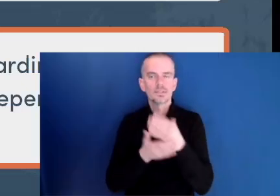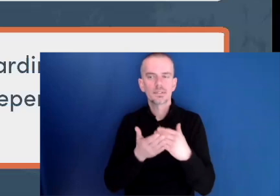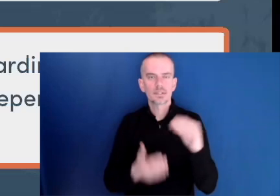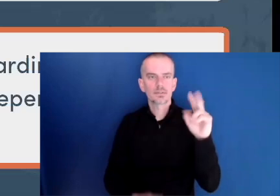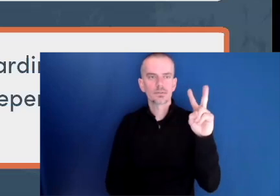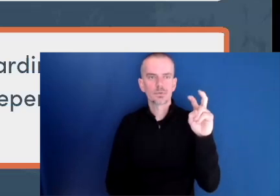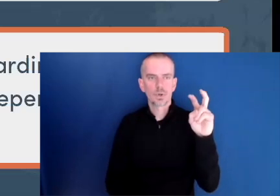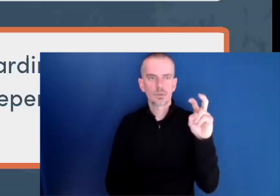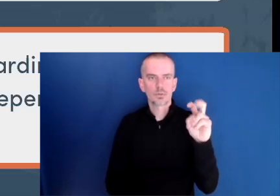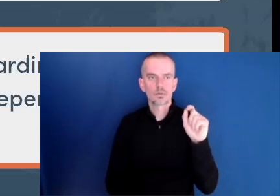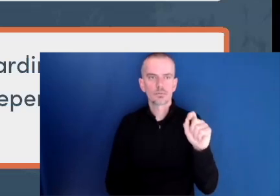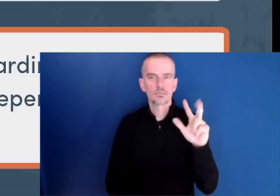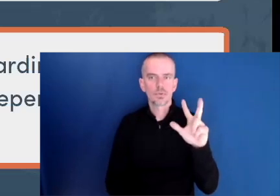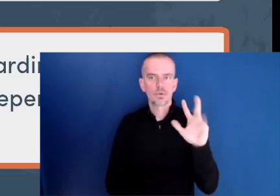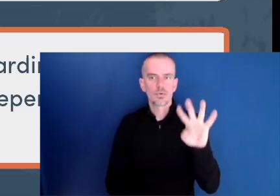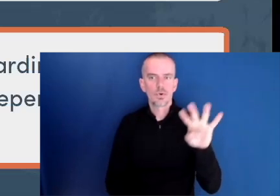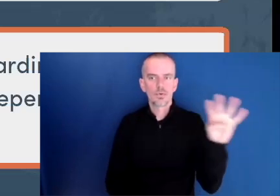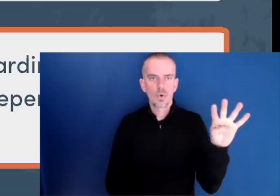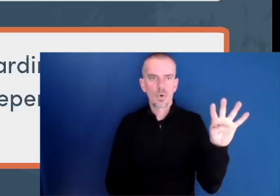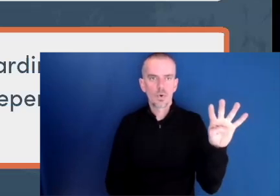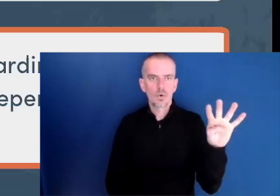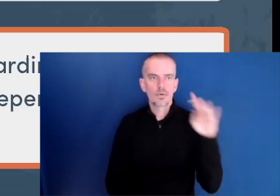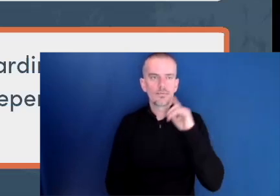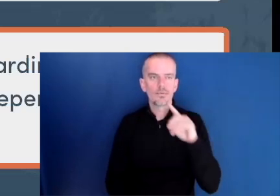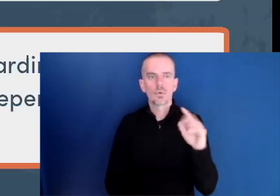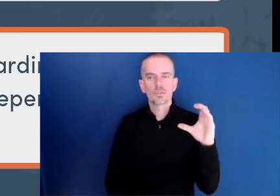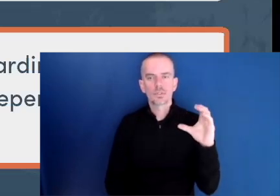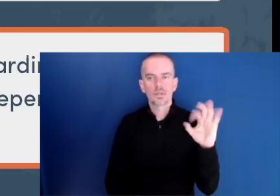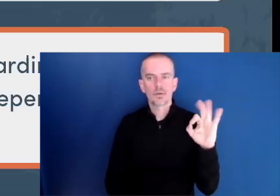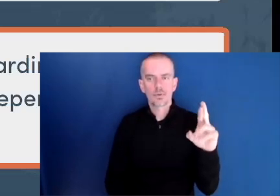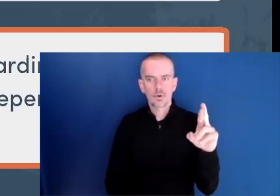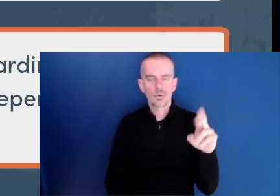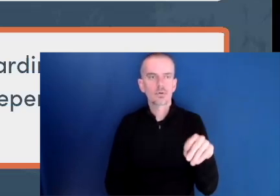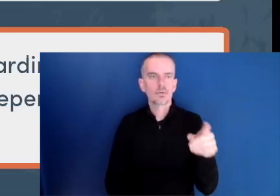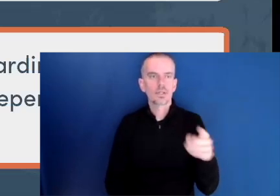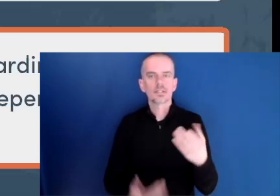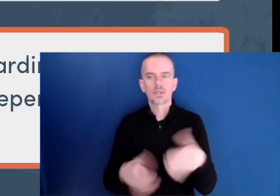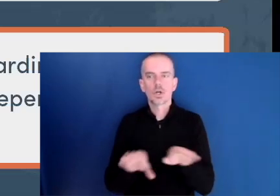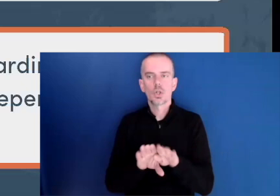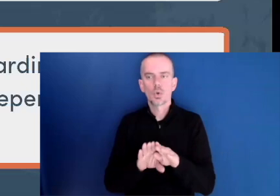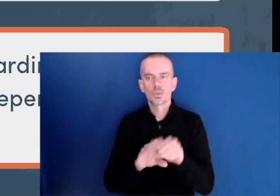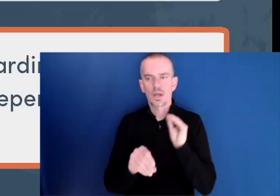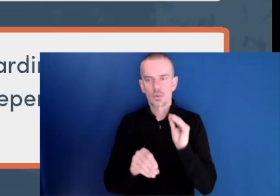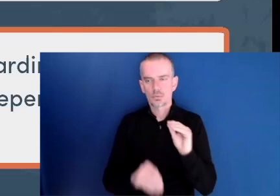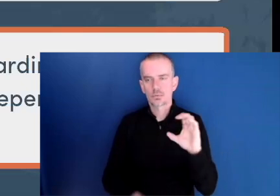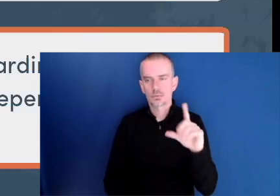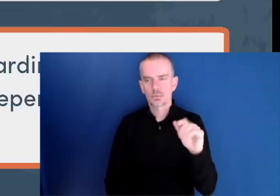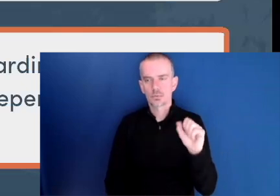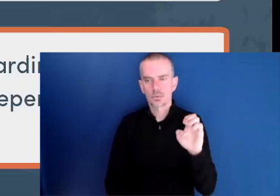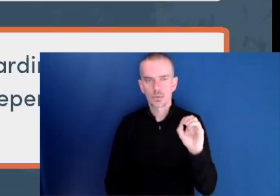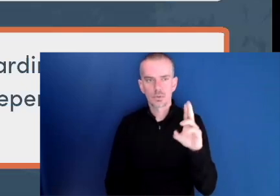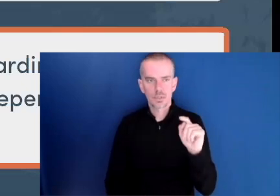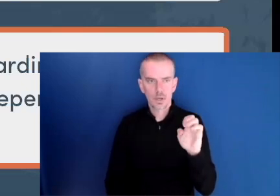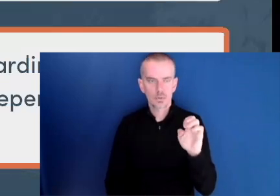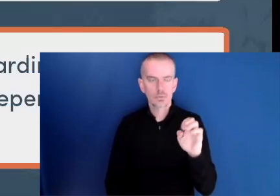Clause 344 of the Code of Federal Regulations. This is closeout, and it applies to lead applicants and